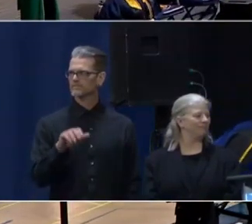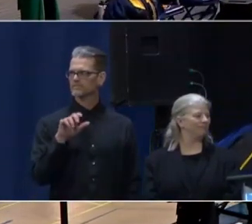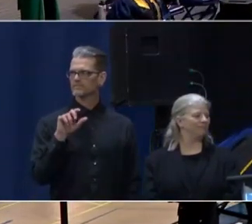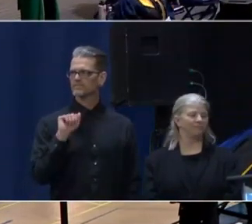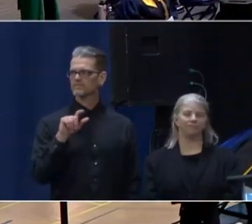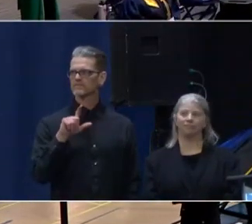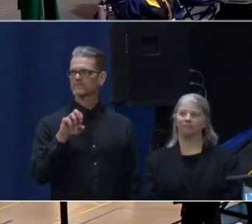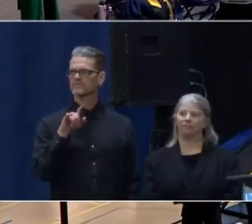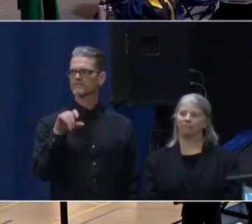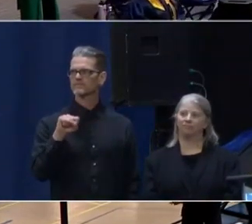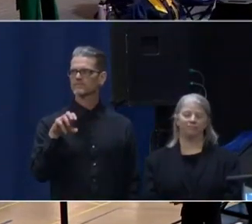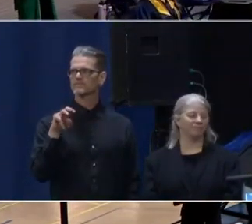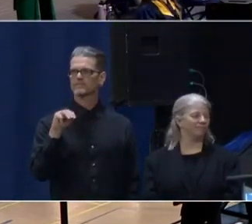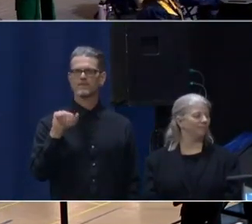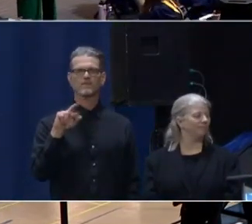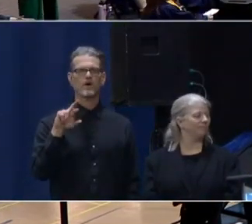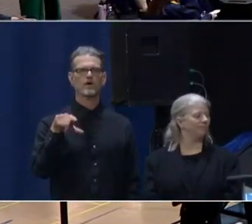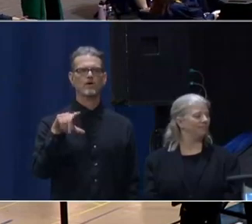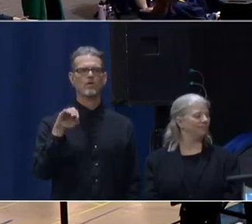Alexis McElwain.